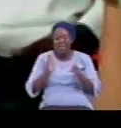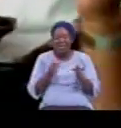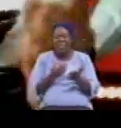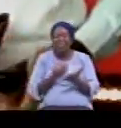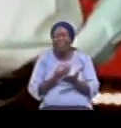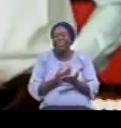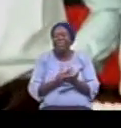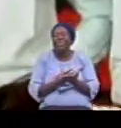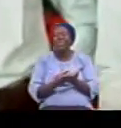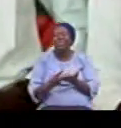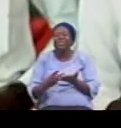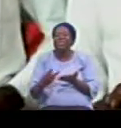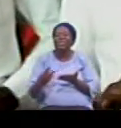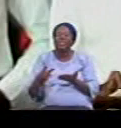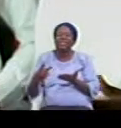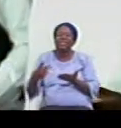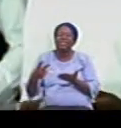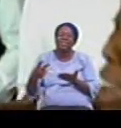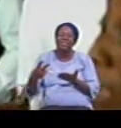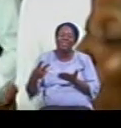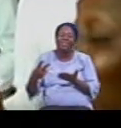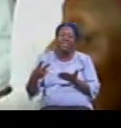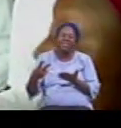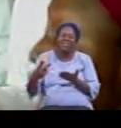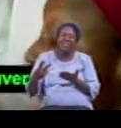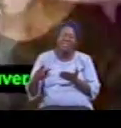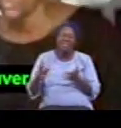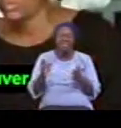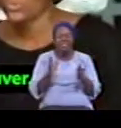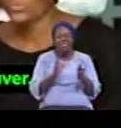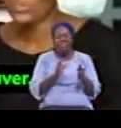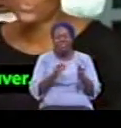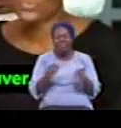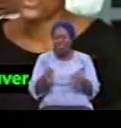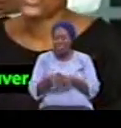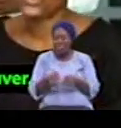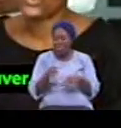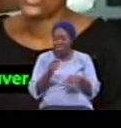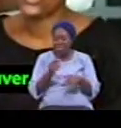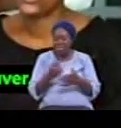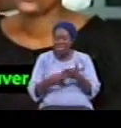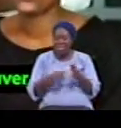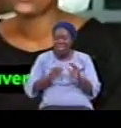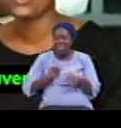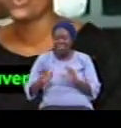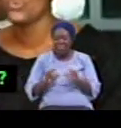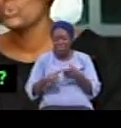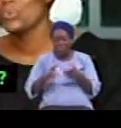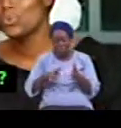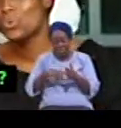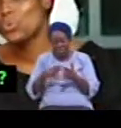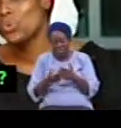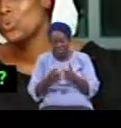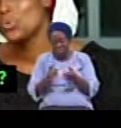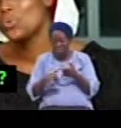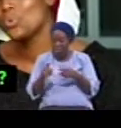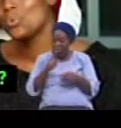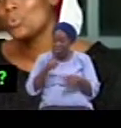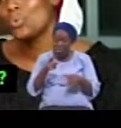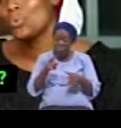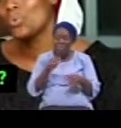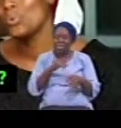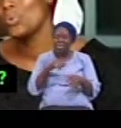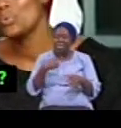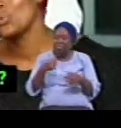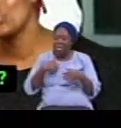know, however deep we're in despair, that Jesus never